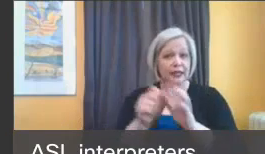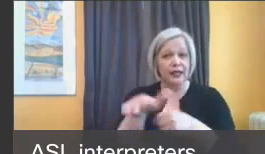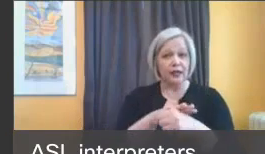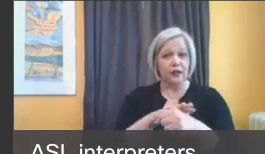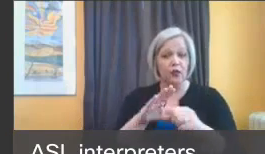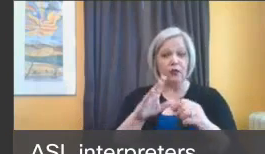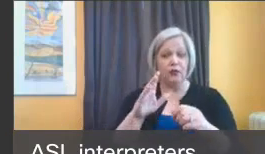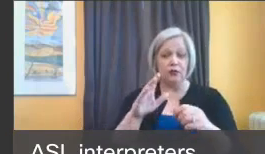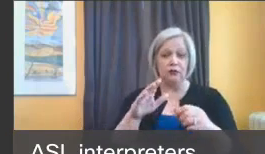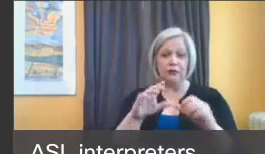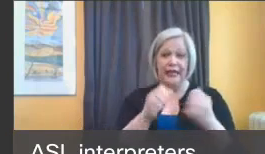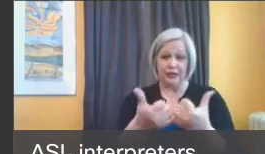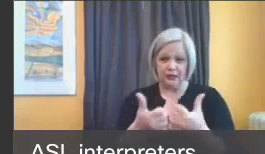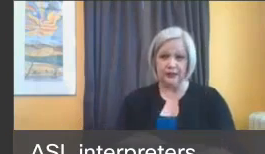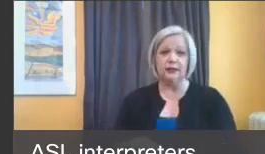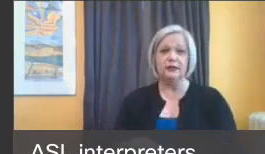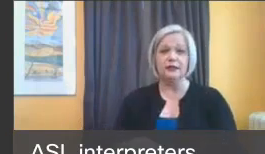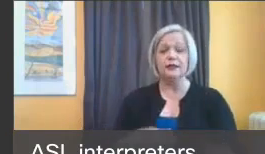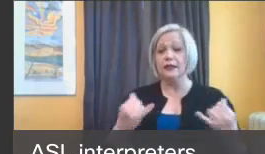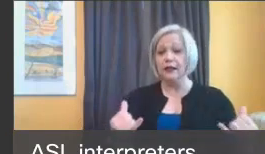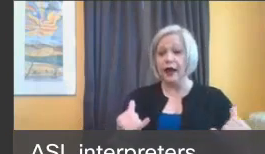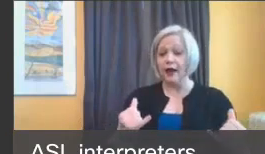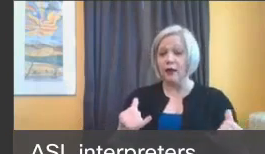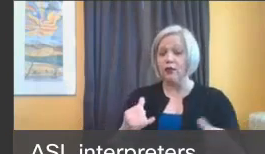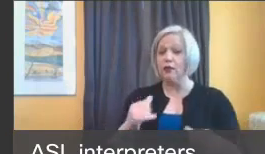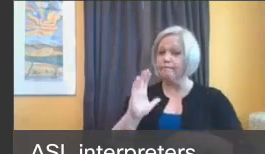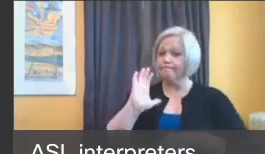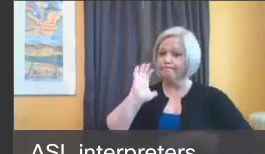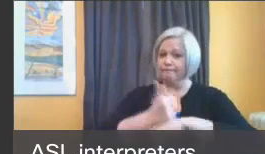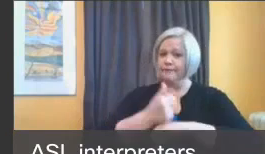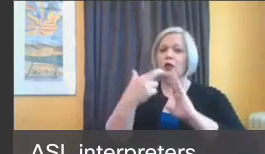entities. So now I will present the ground rules for